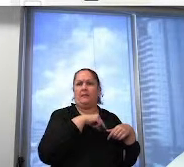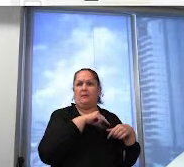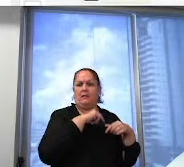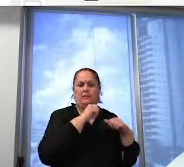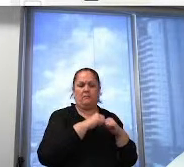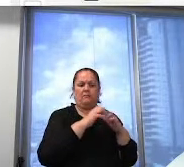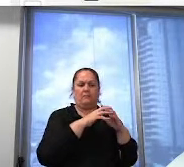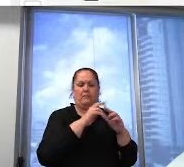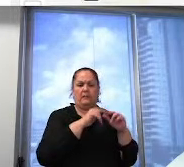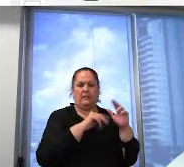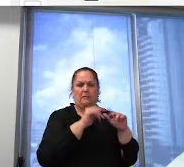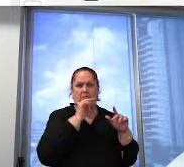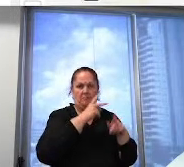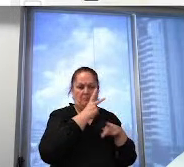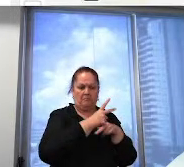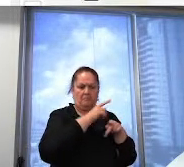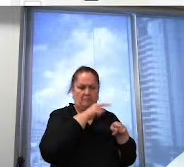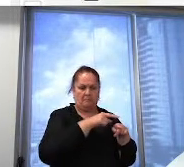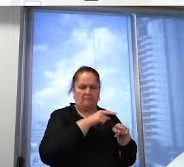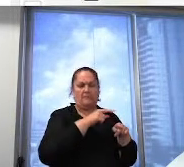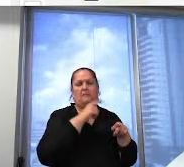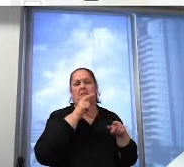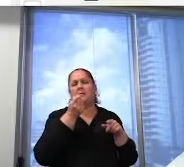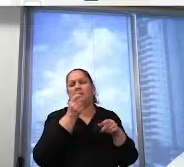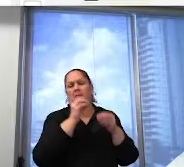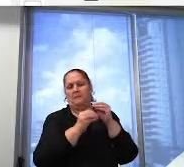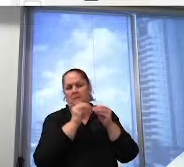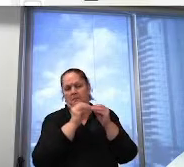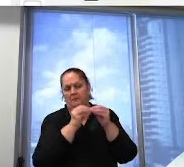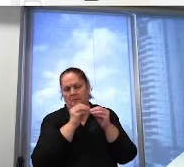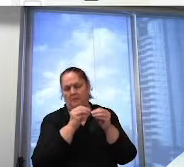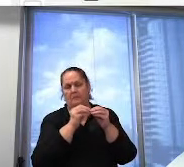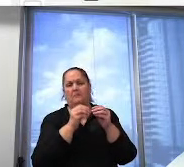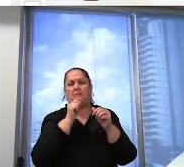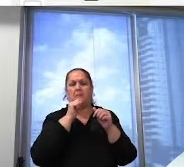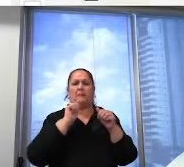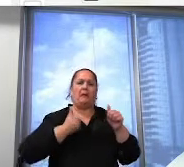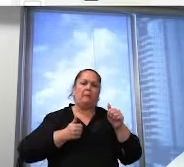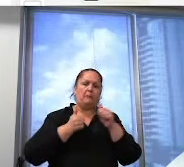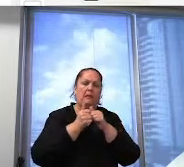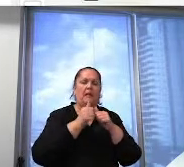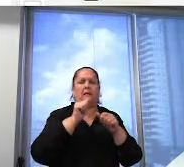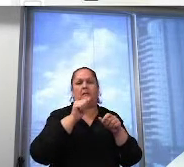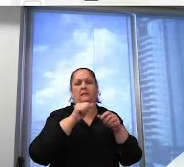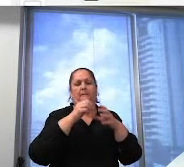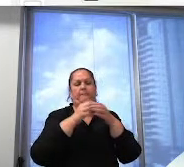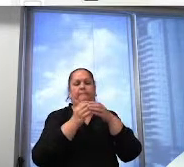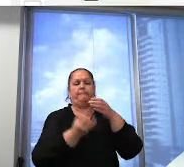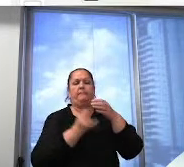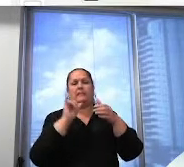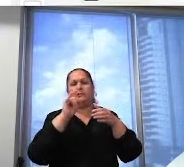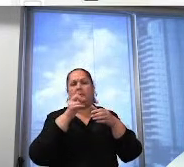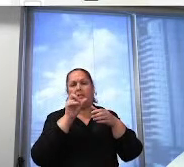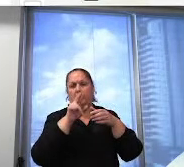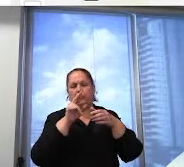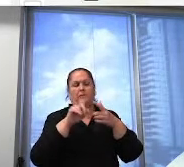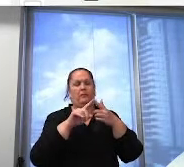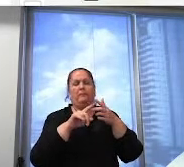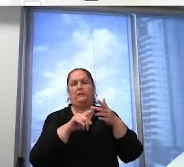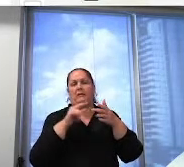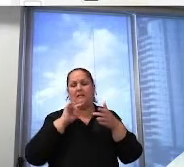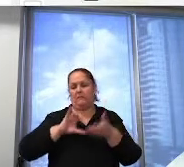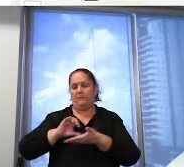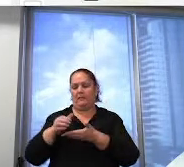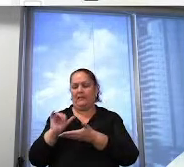been built, and those will stay. And we will make minor repairs or be able to upgrade insulators. That will be enough federal